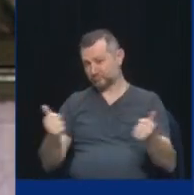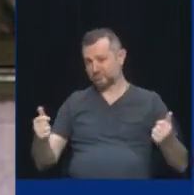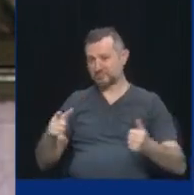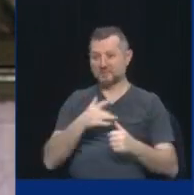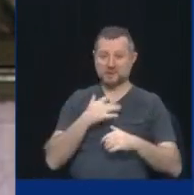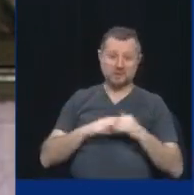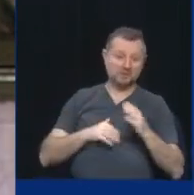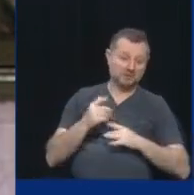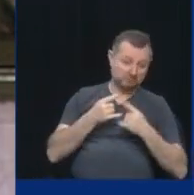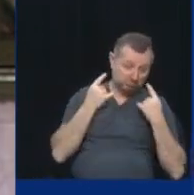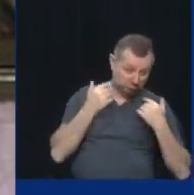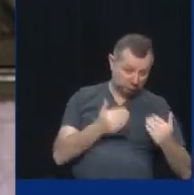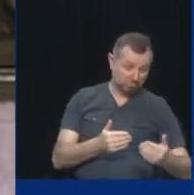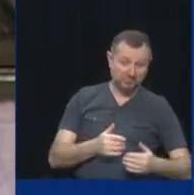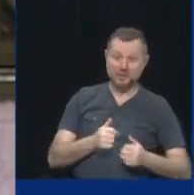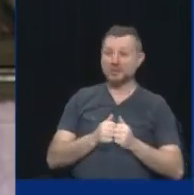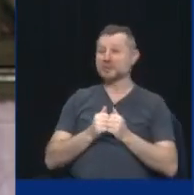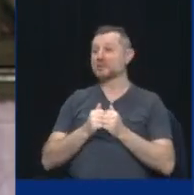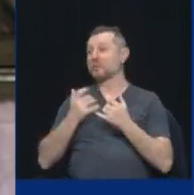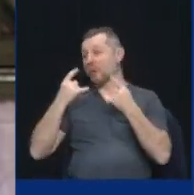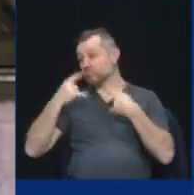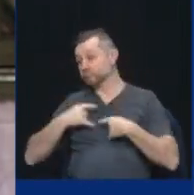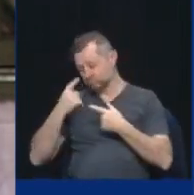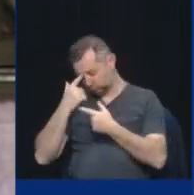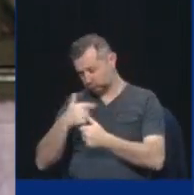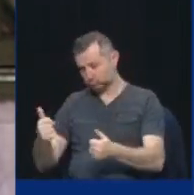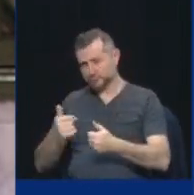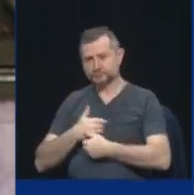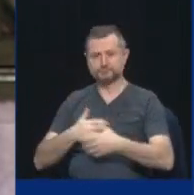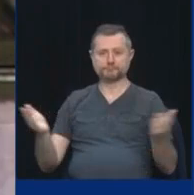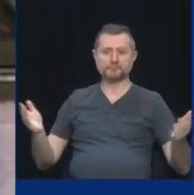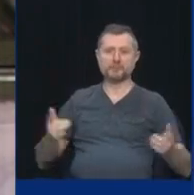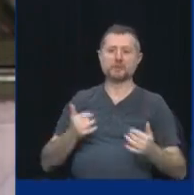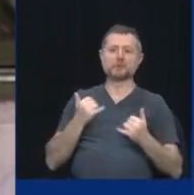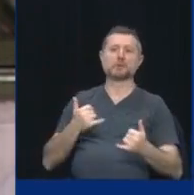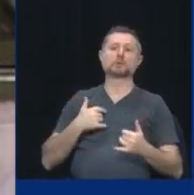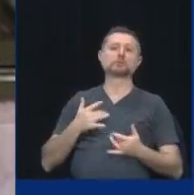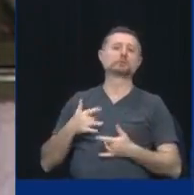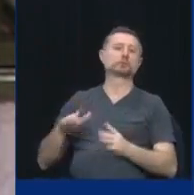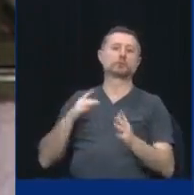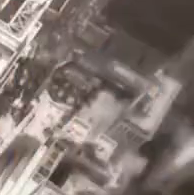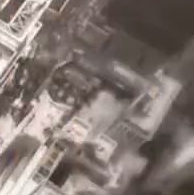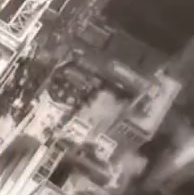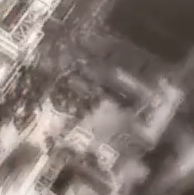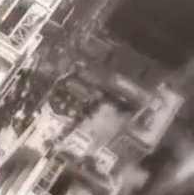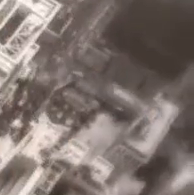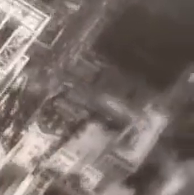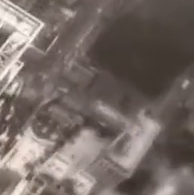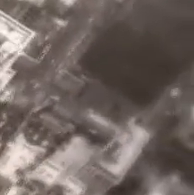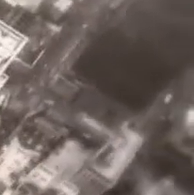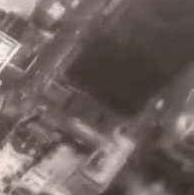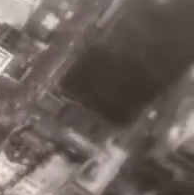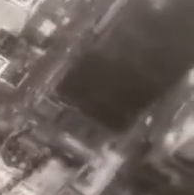a mask, wear a mask. If you don't want to wear a mask, don't wear a mask. Let's take the tour. We can talk on the tour.